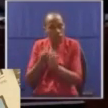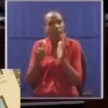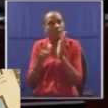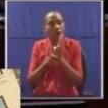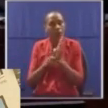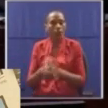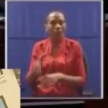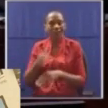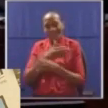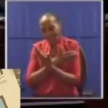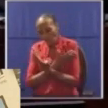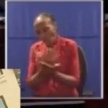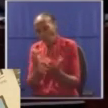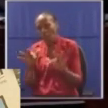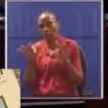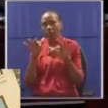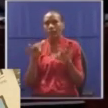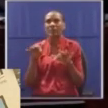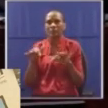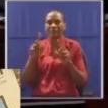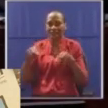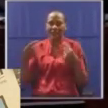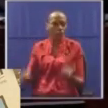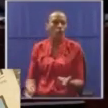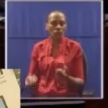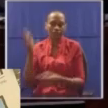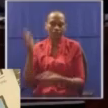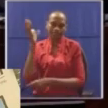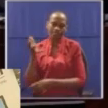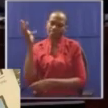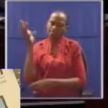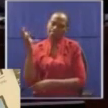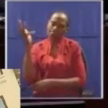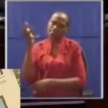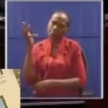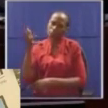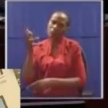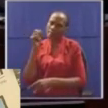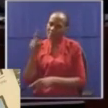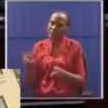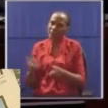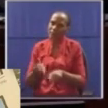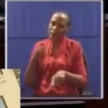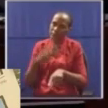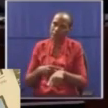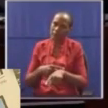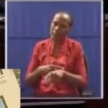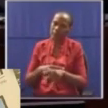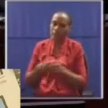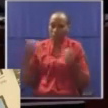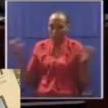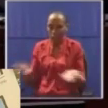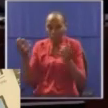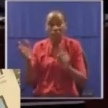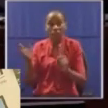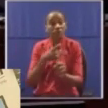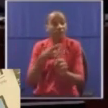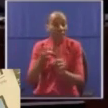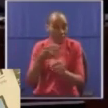No one, in whatever setting, should be allowed to make statements that advocate hatred and incite violence. And this